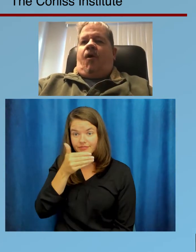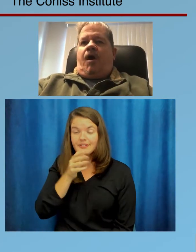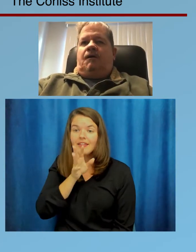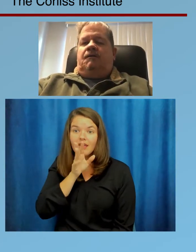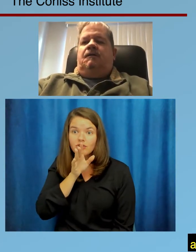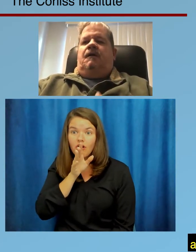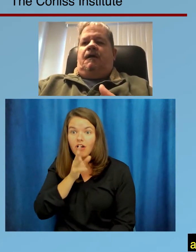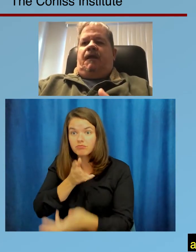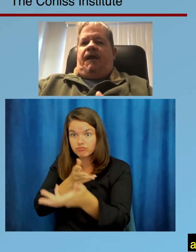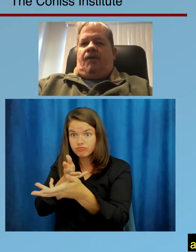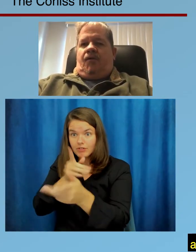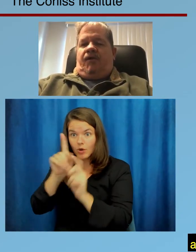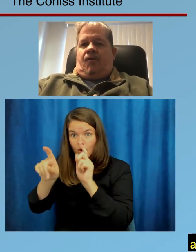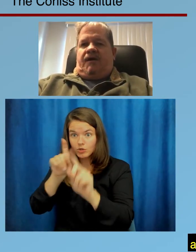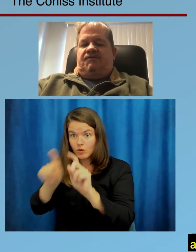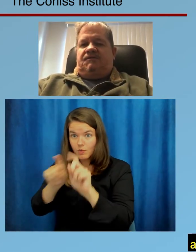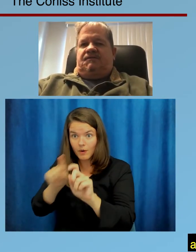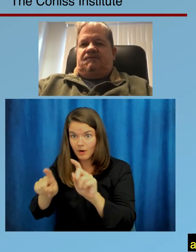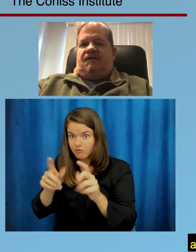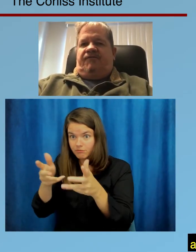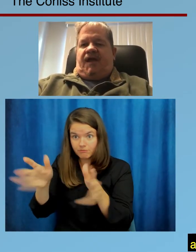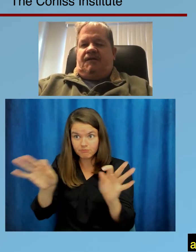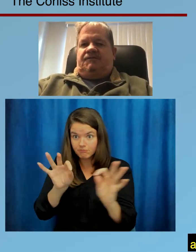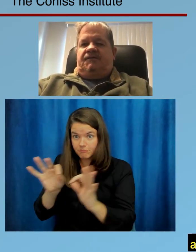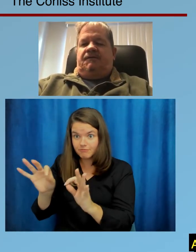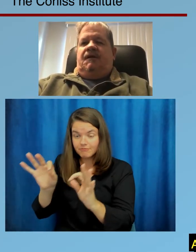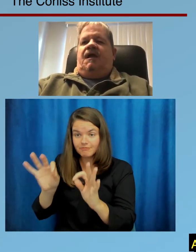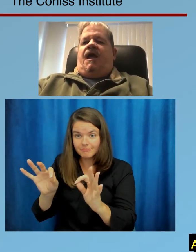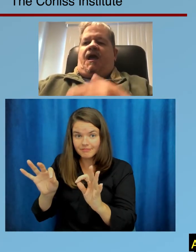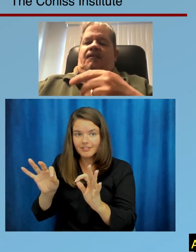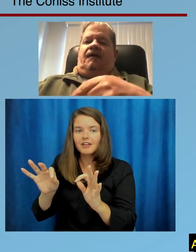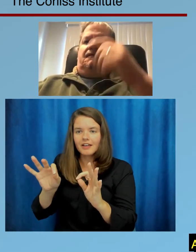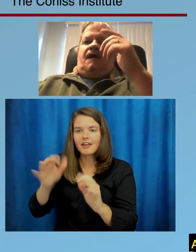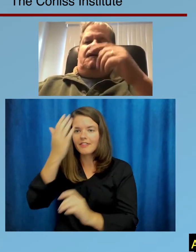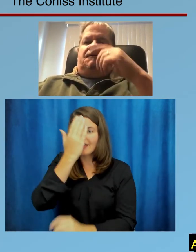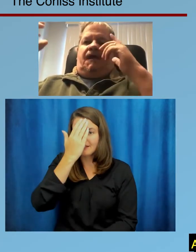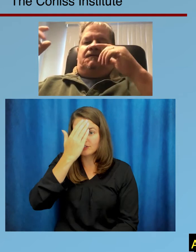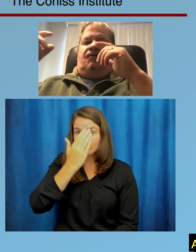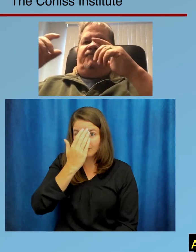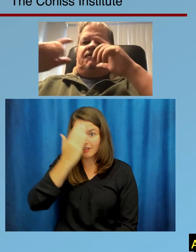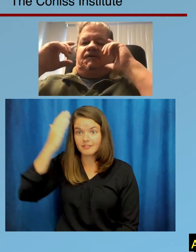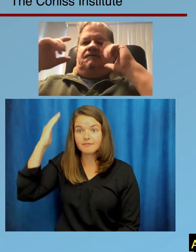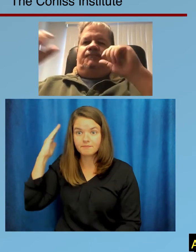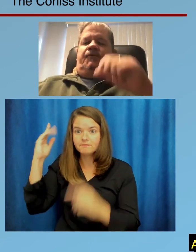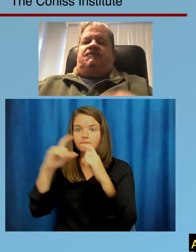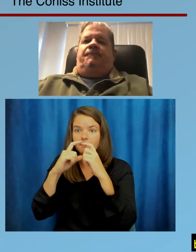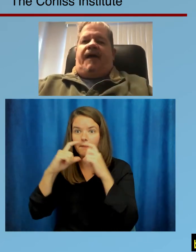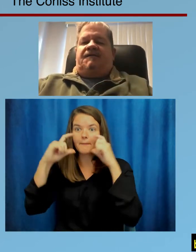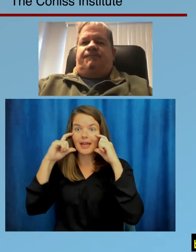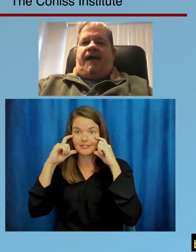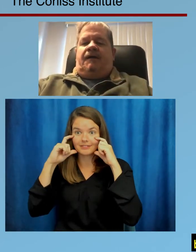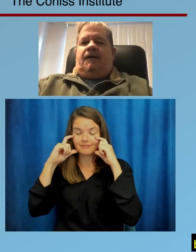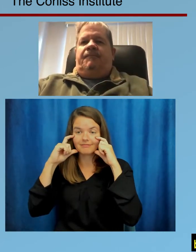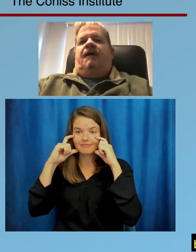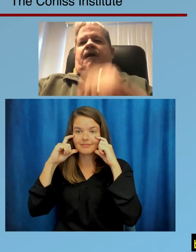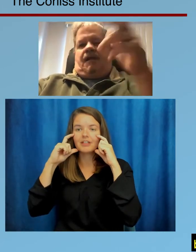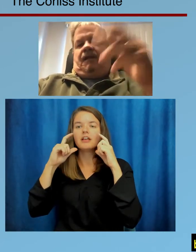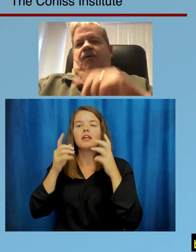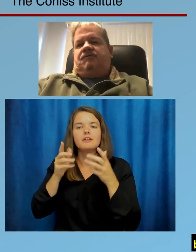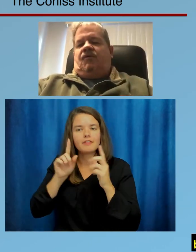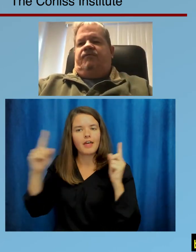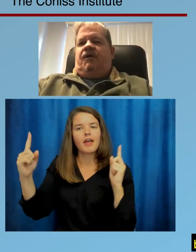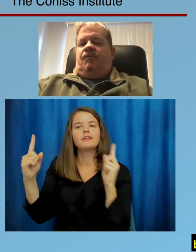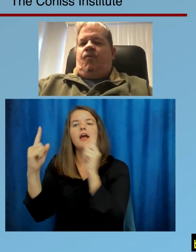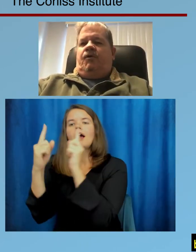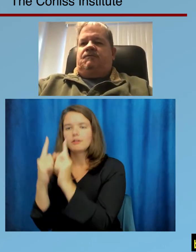they talk and they get all the questions and stuff answered. And then the doctor takes off the shield and puts a mask back up and